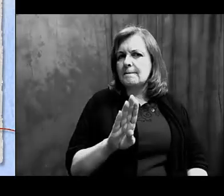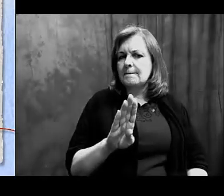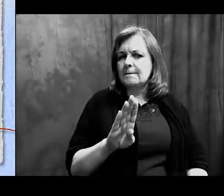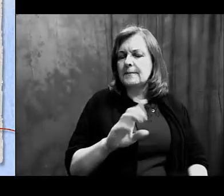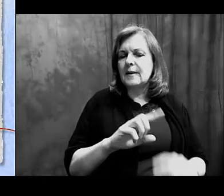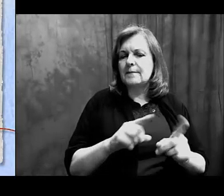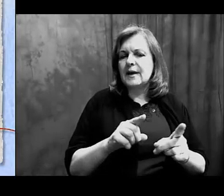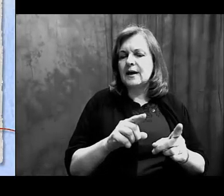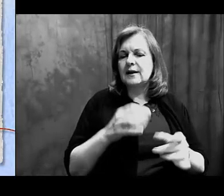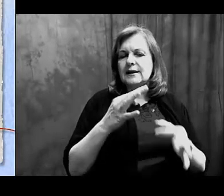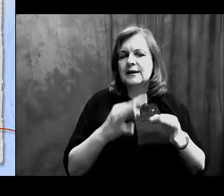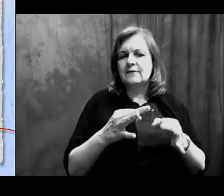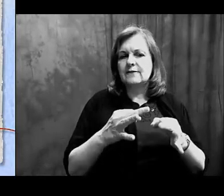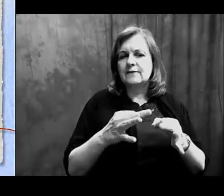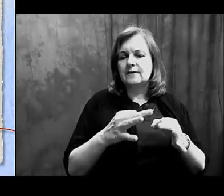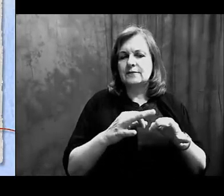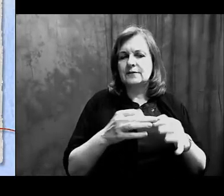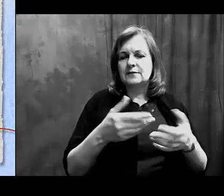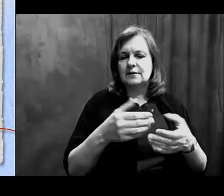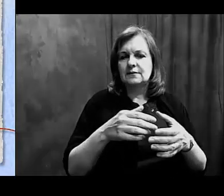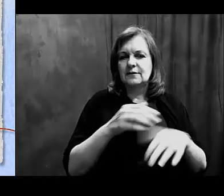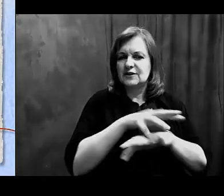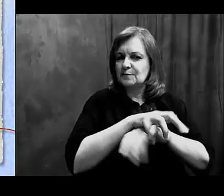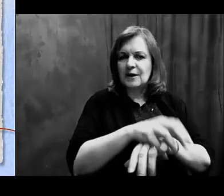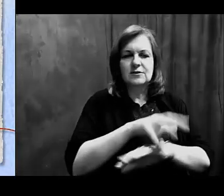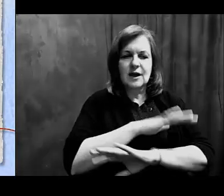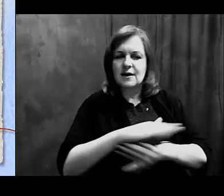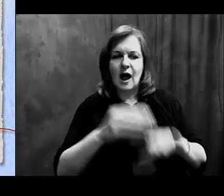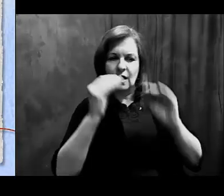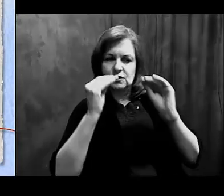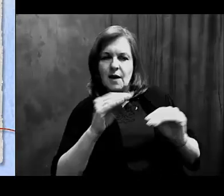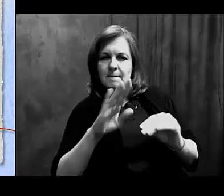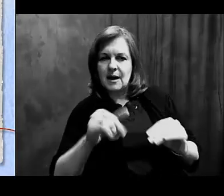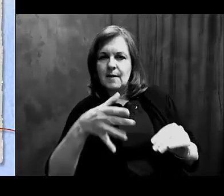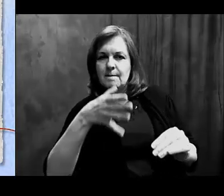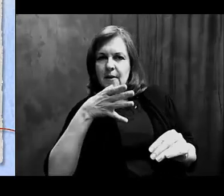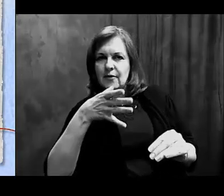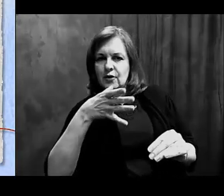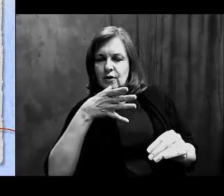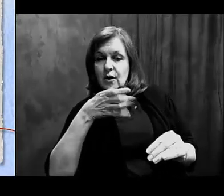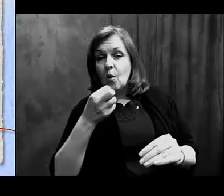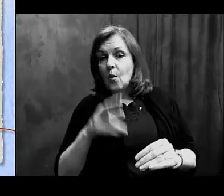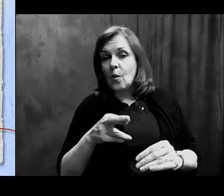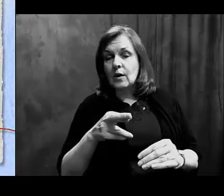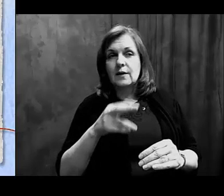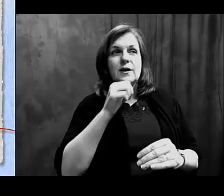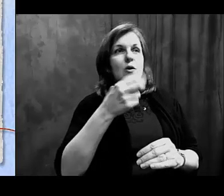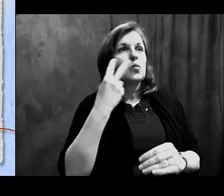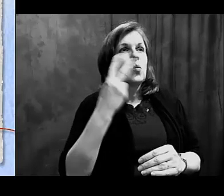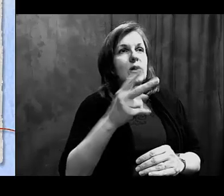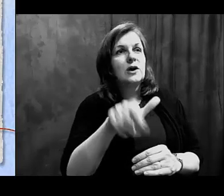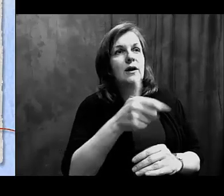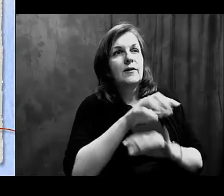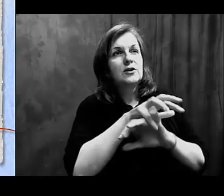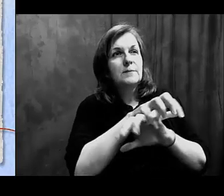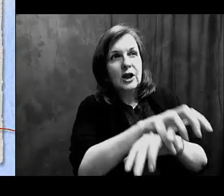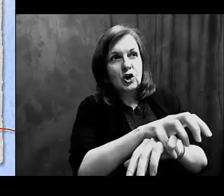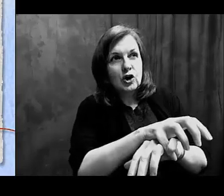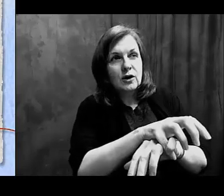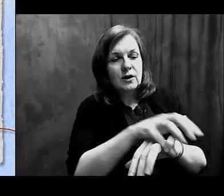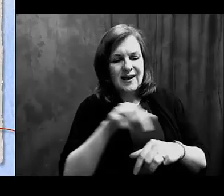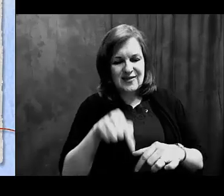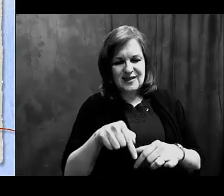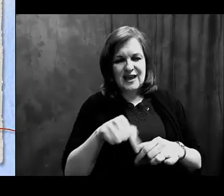But what they found is if they lack teaching by their mothers or by watching another